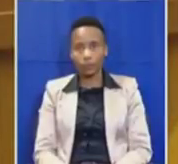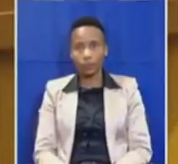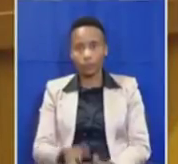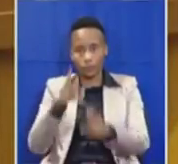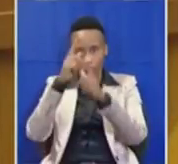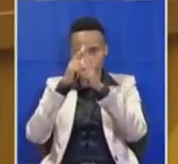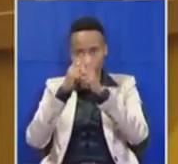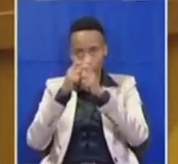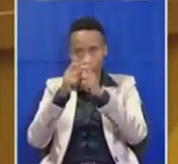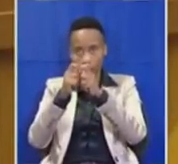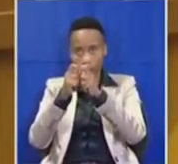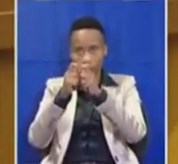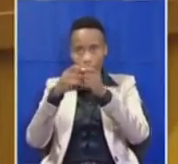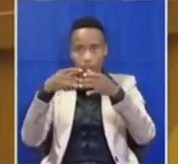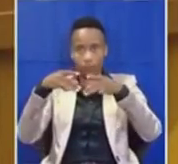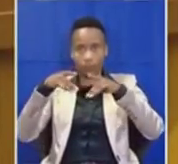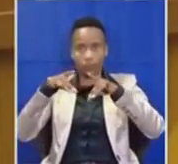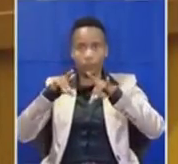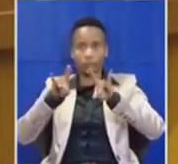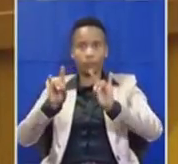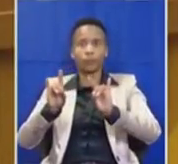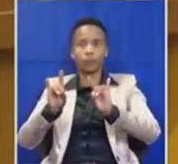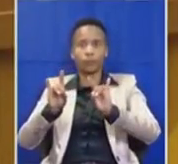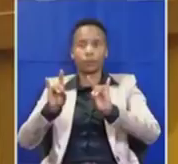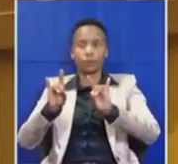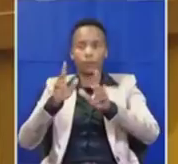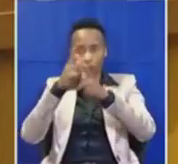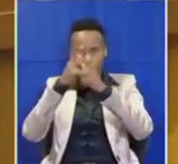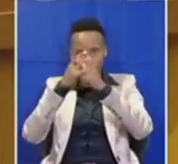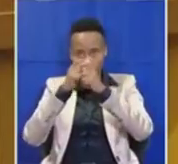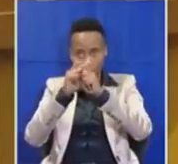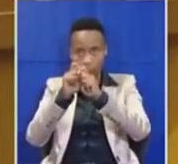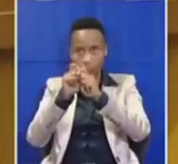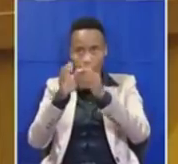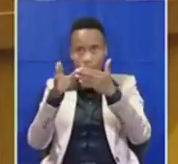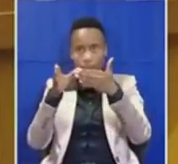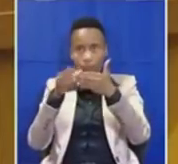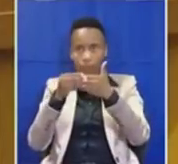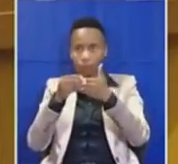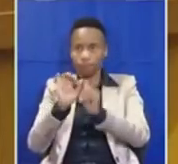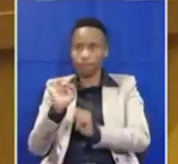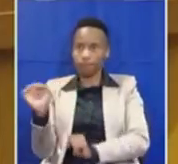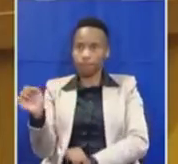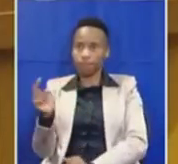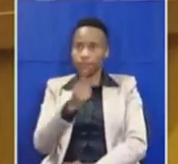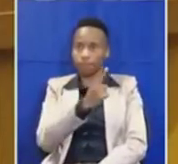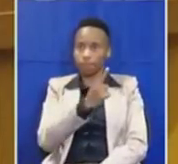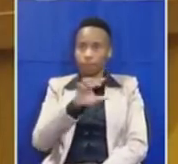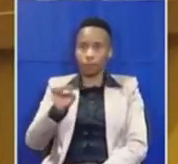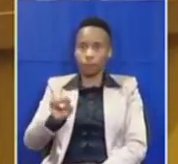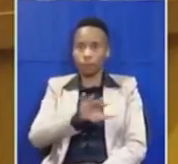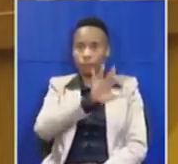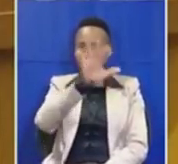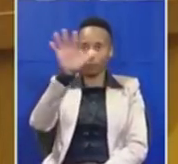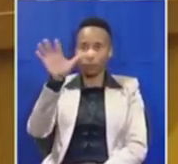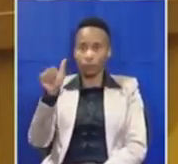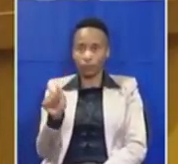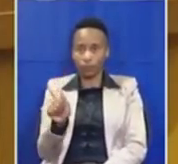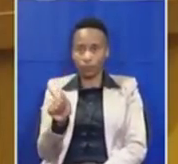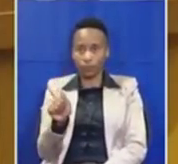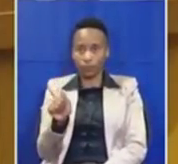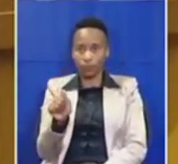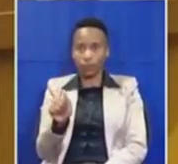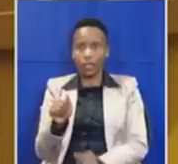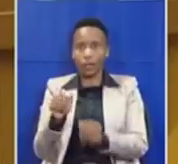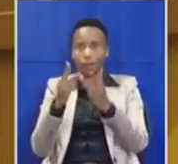Honorable Chairperson, honorable members, fellow South Africans, Bagaetso,